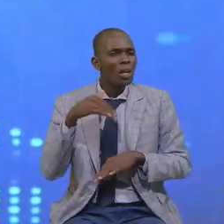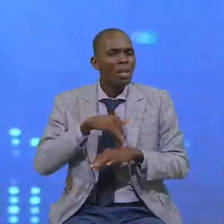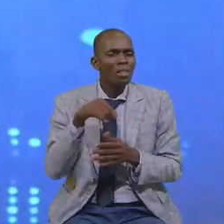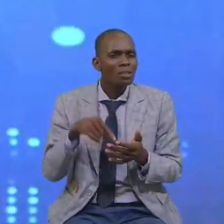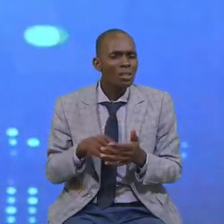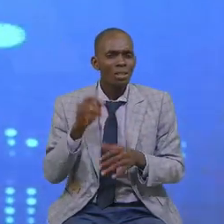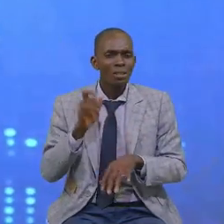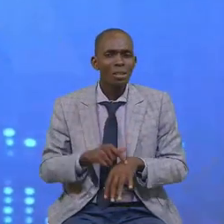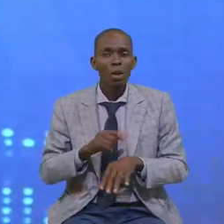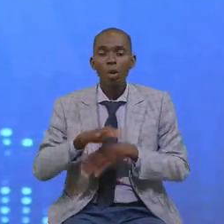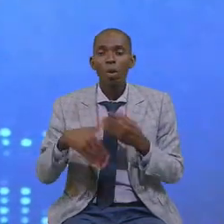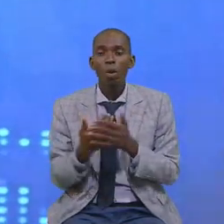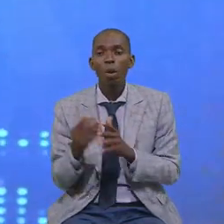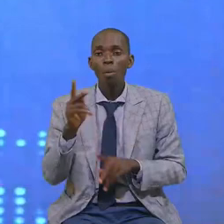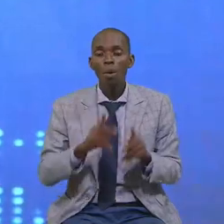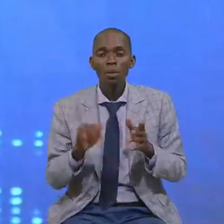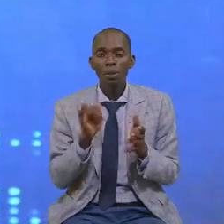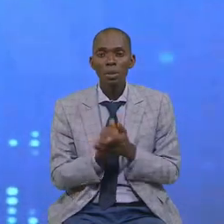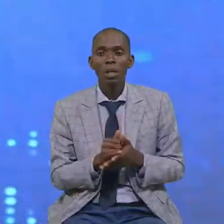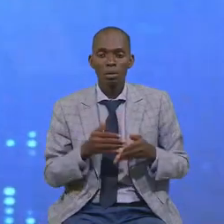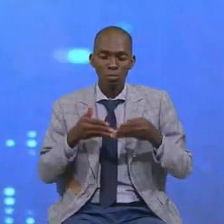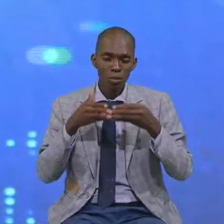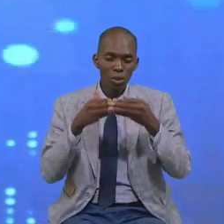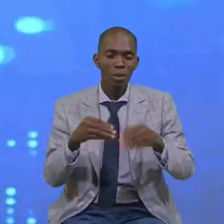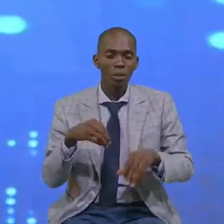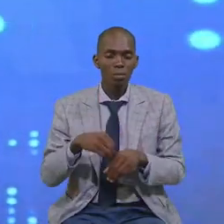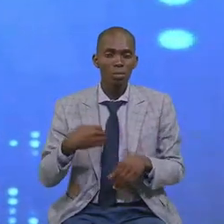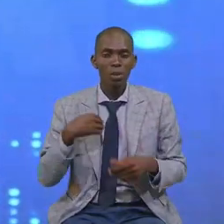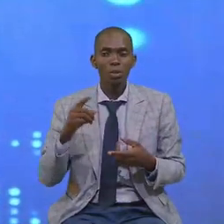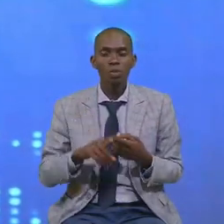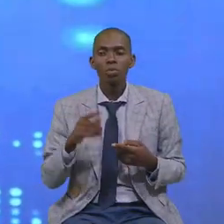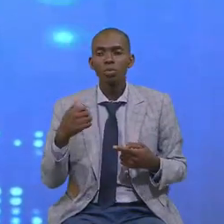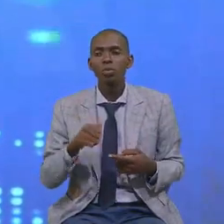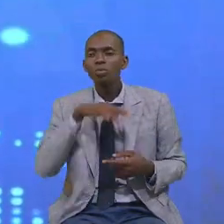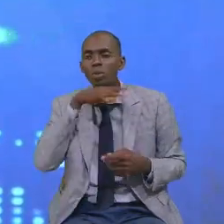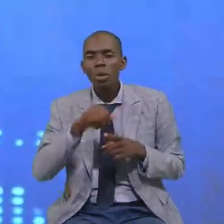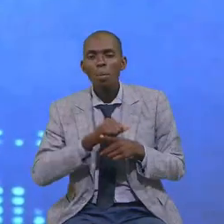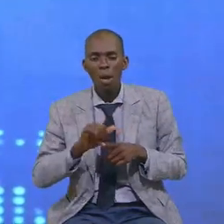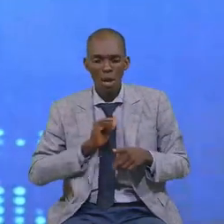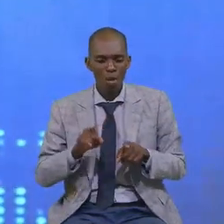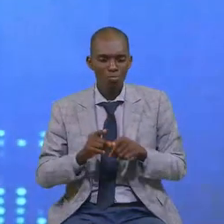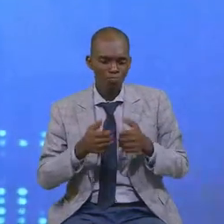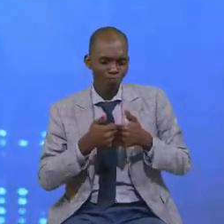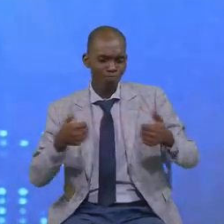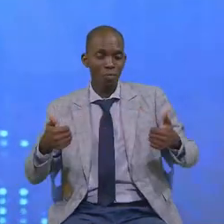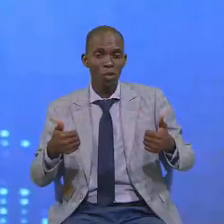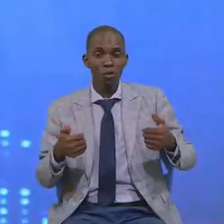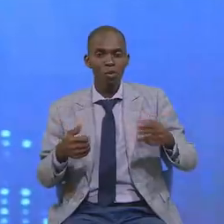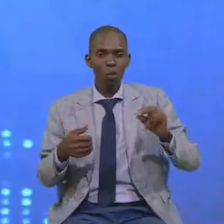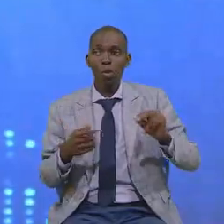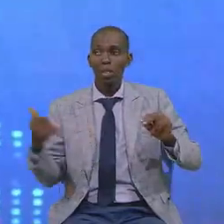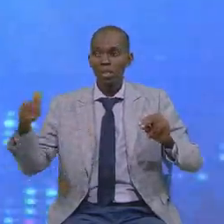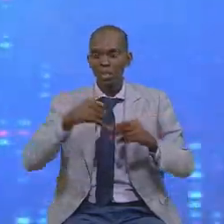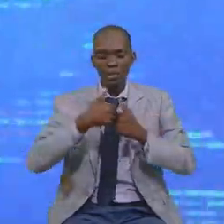that led me into corruption, I had to also separate from them. In fact, they separated from me before I